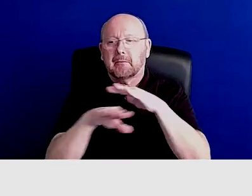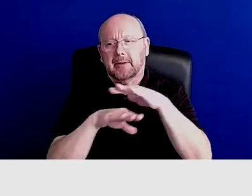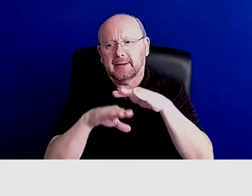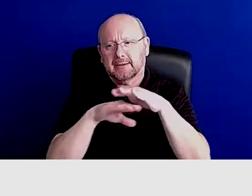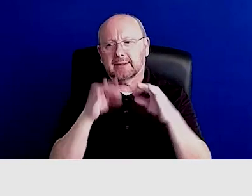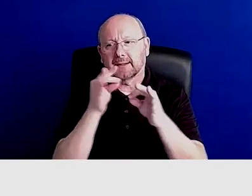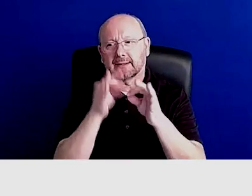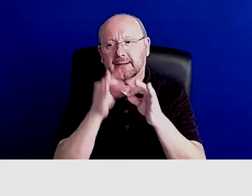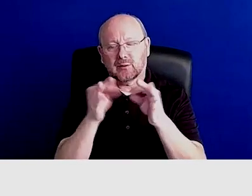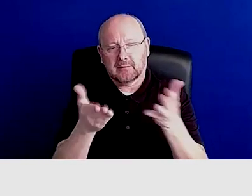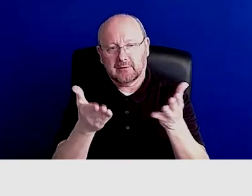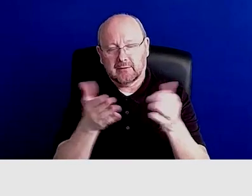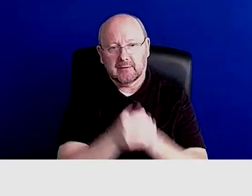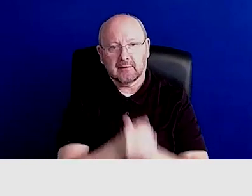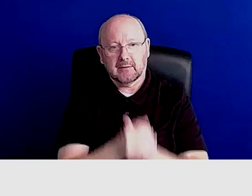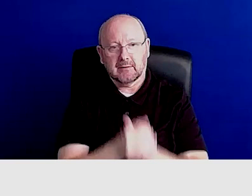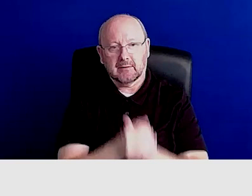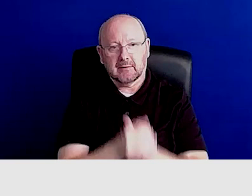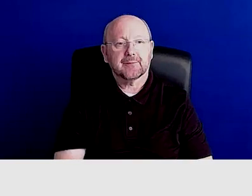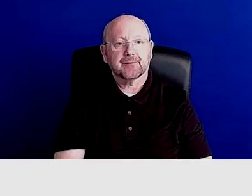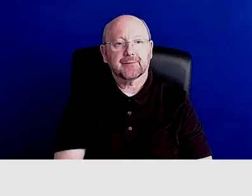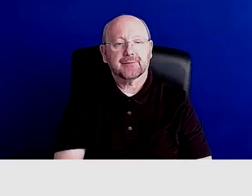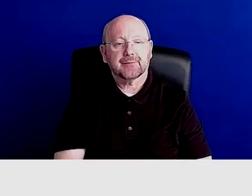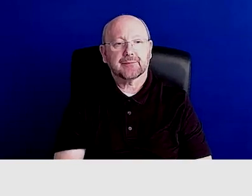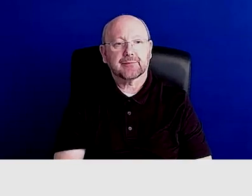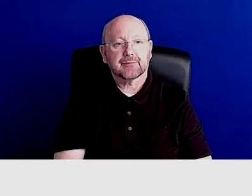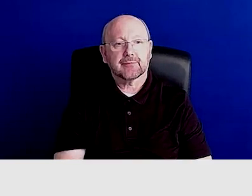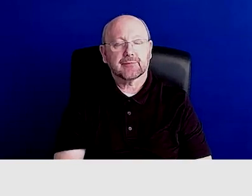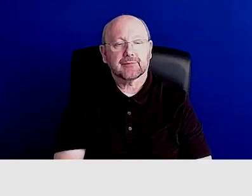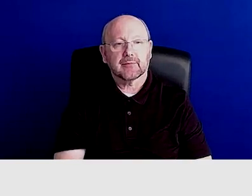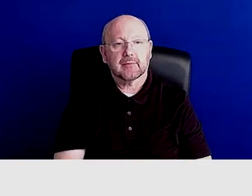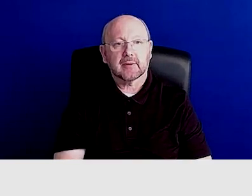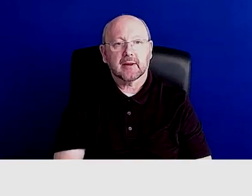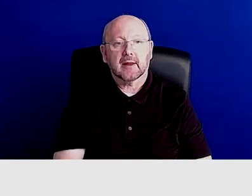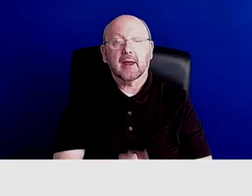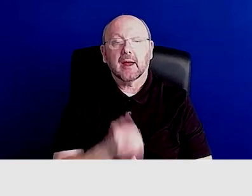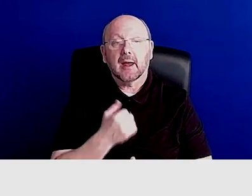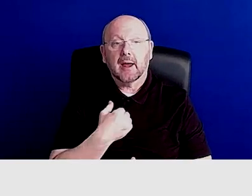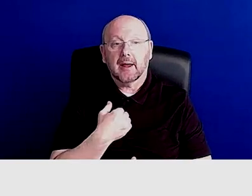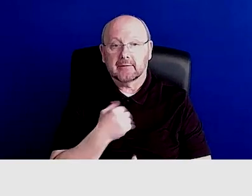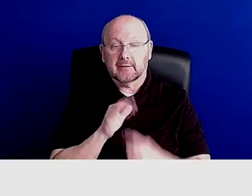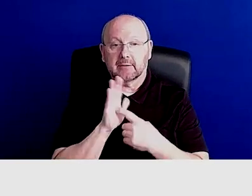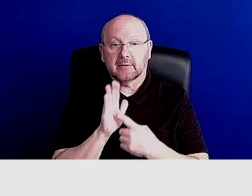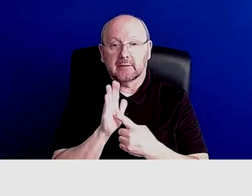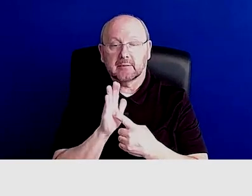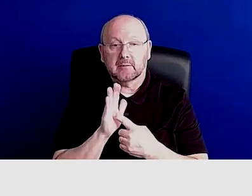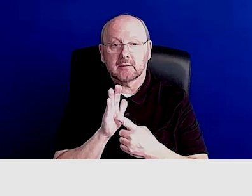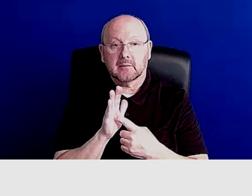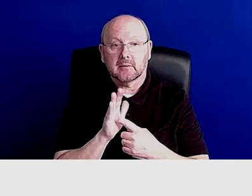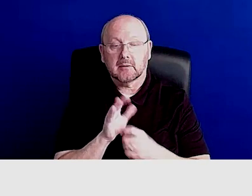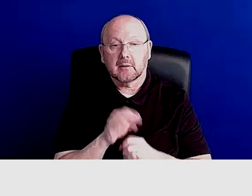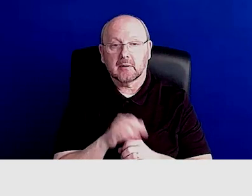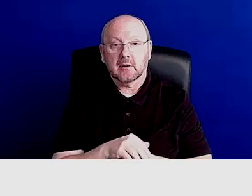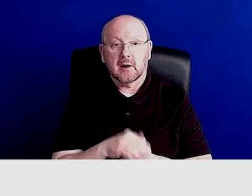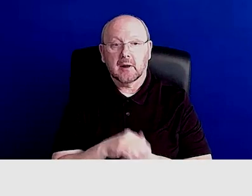This is what I use it for. I have some examples of my quote unquote